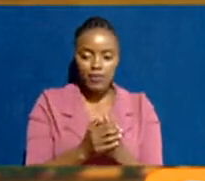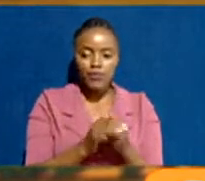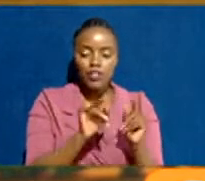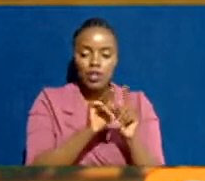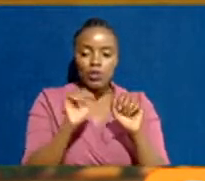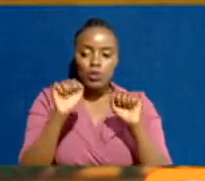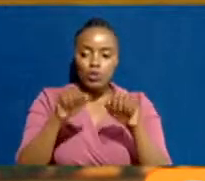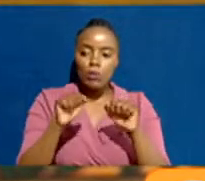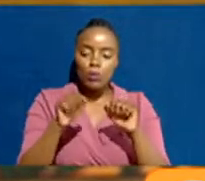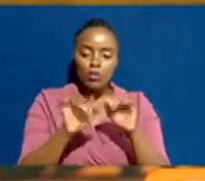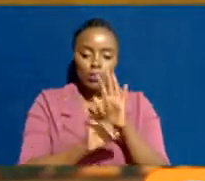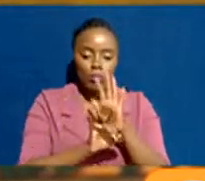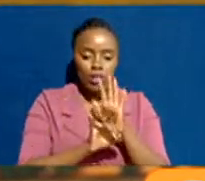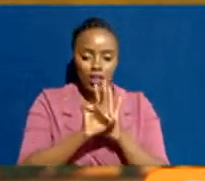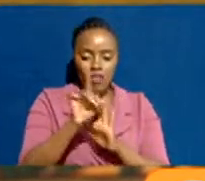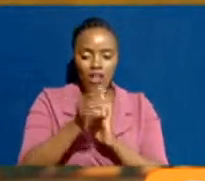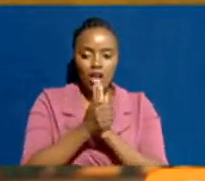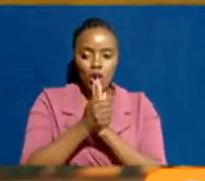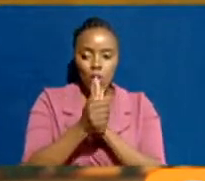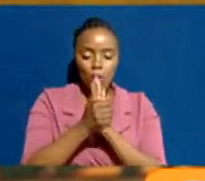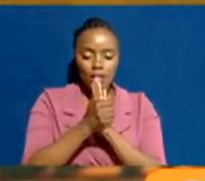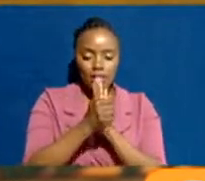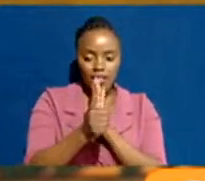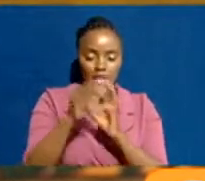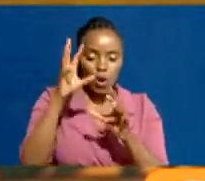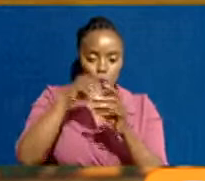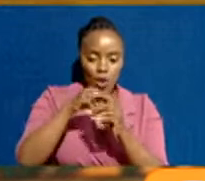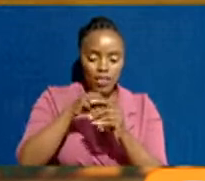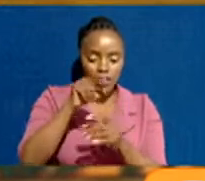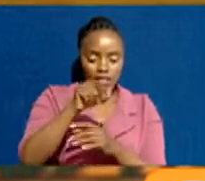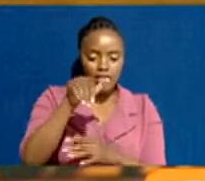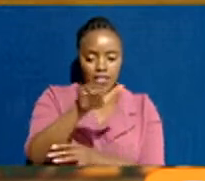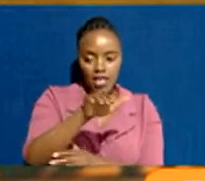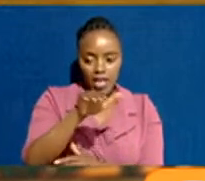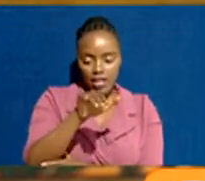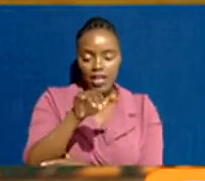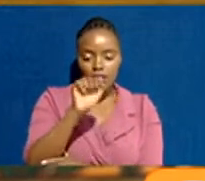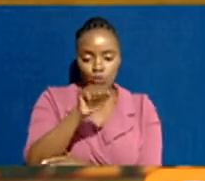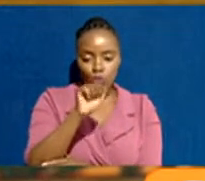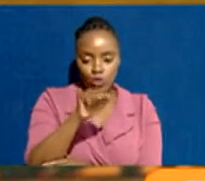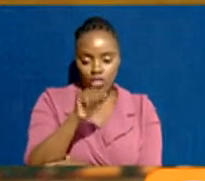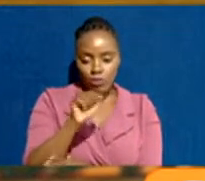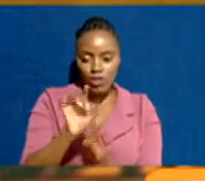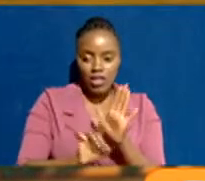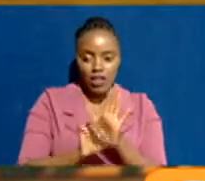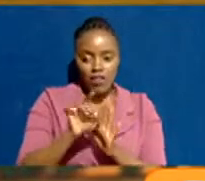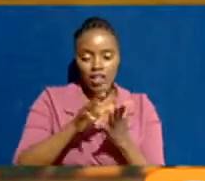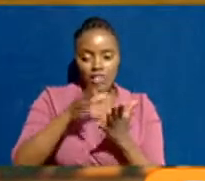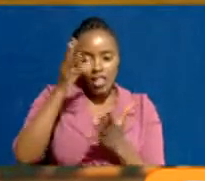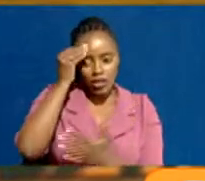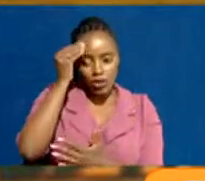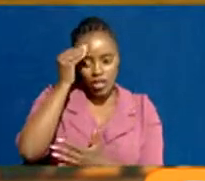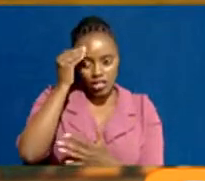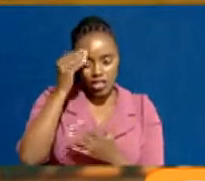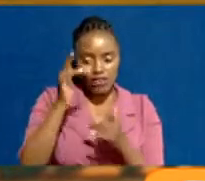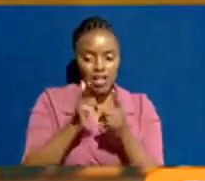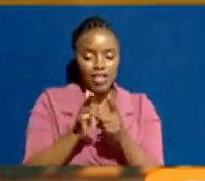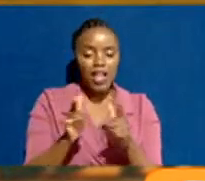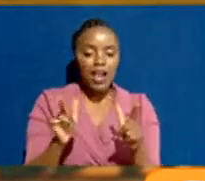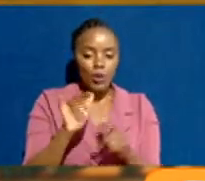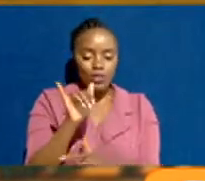We can still develop competencies within the 844 system of education. It